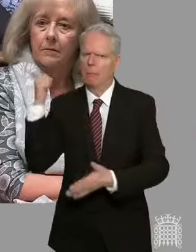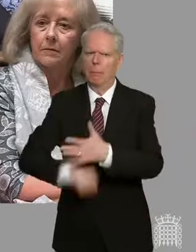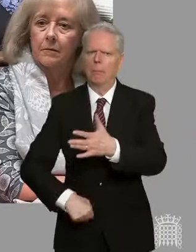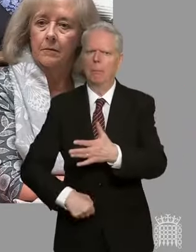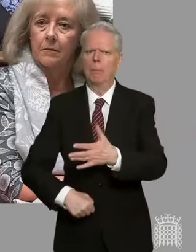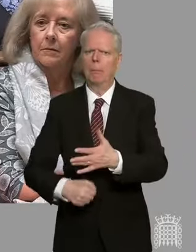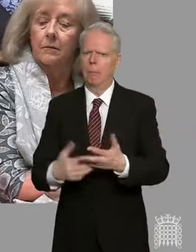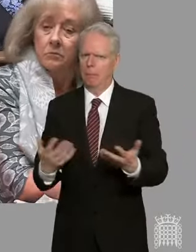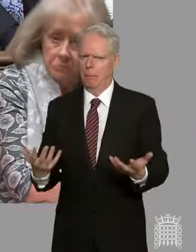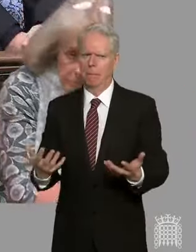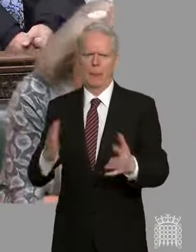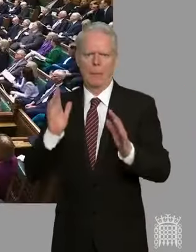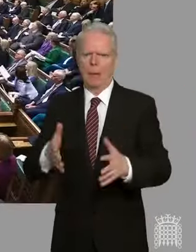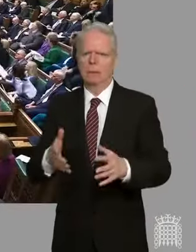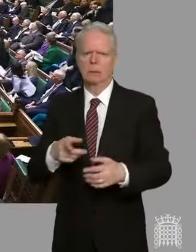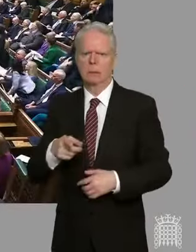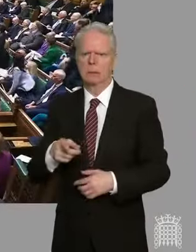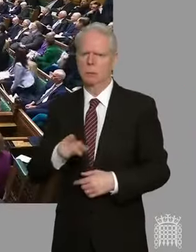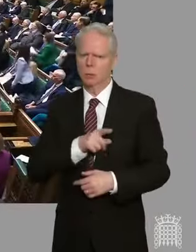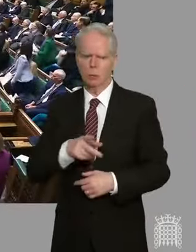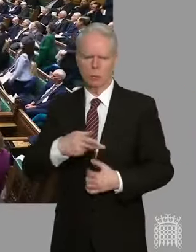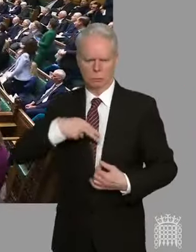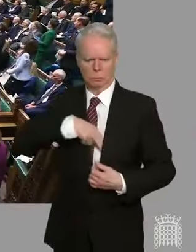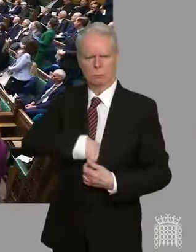and we'll continue with that work. Rankin.